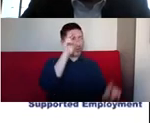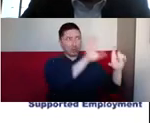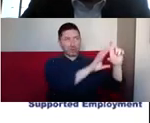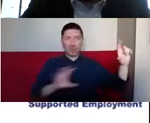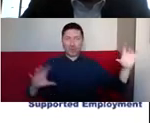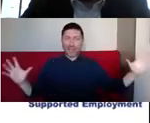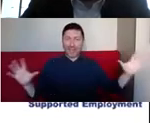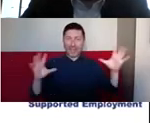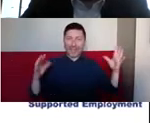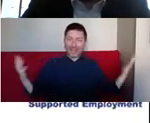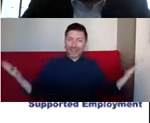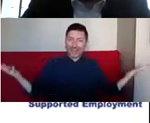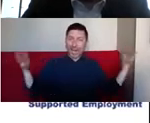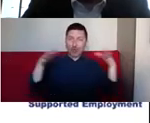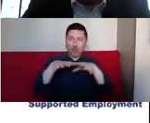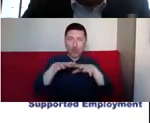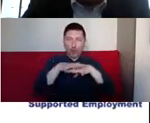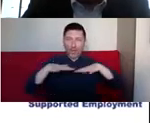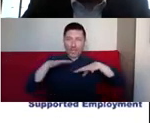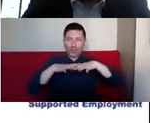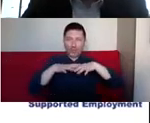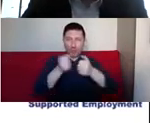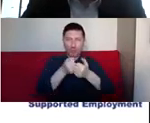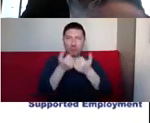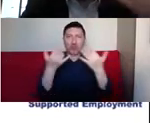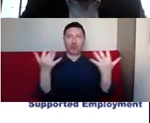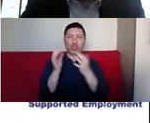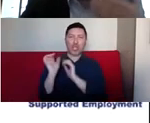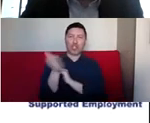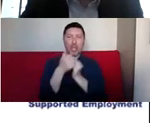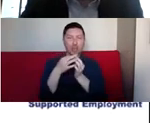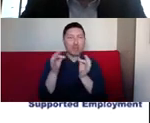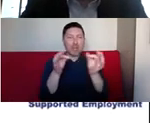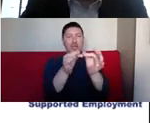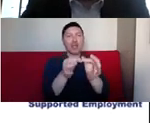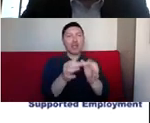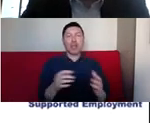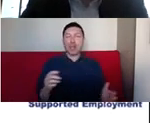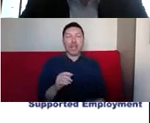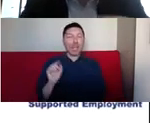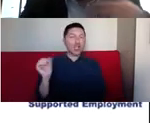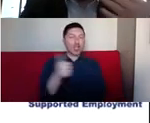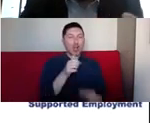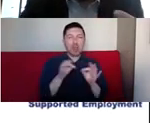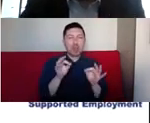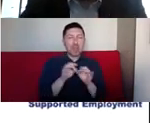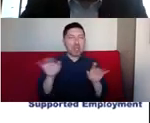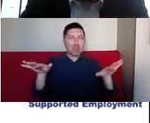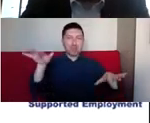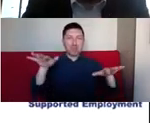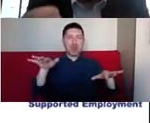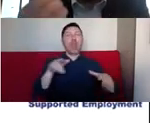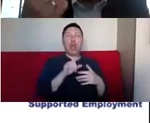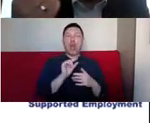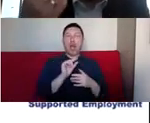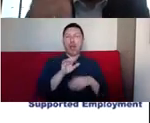or less the same in every country. The vision is the same, paid employment in the open labor market. And everyone is able to work. These